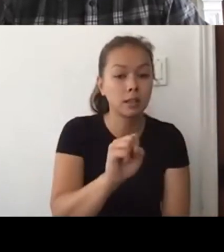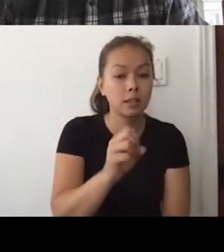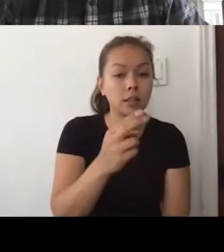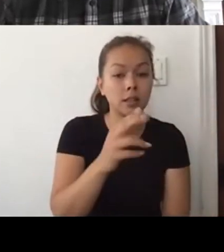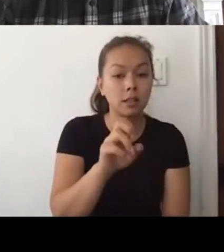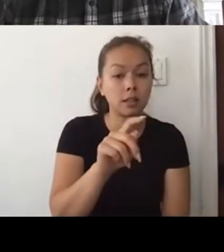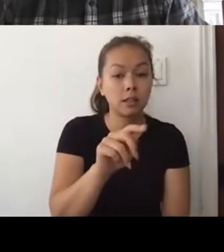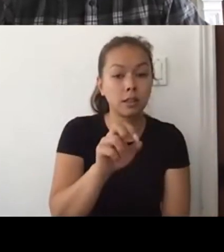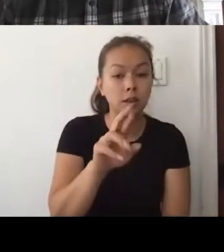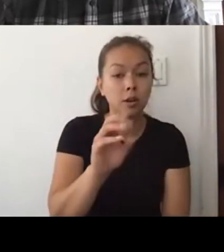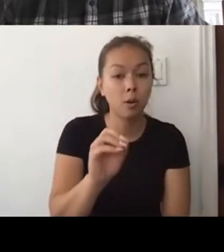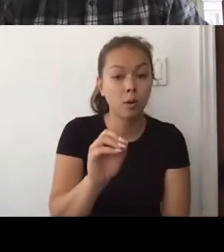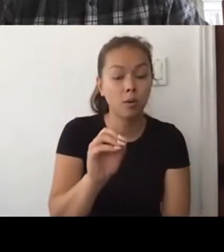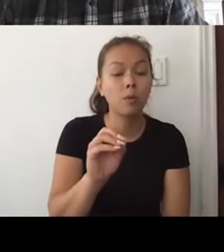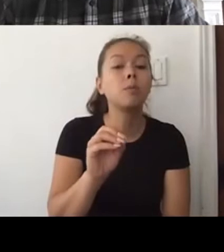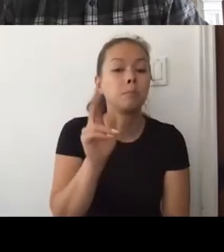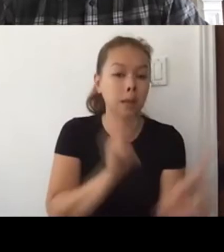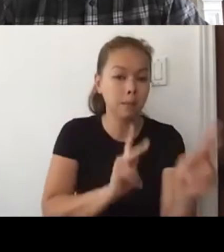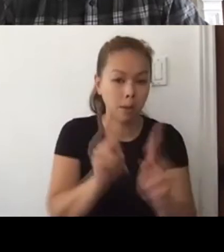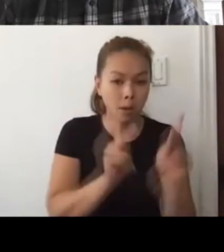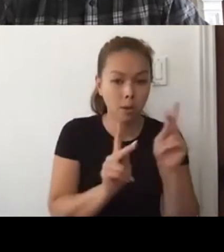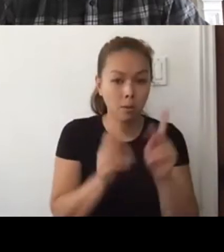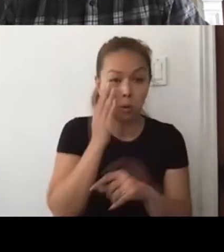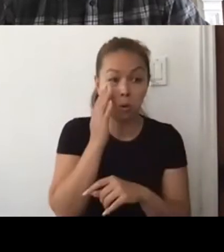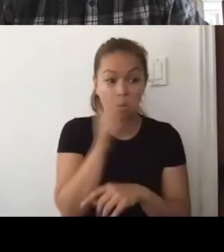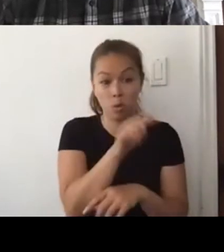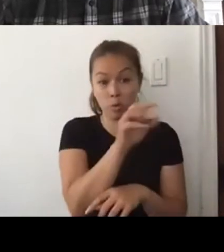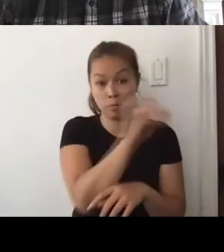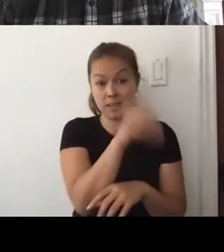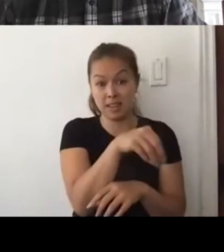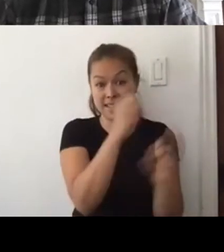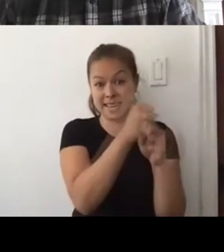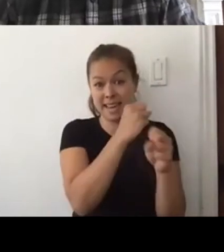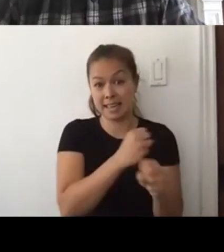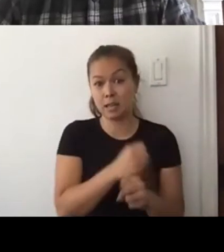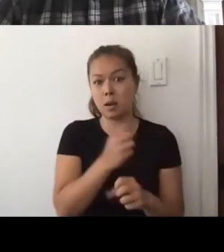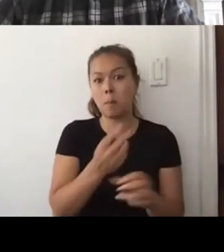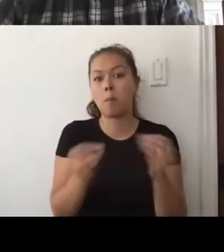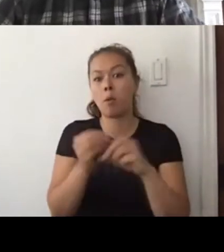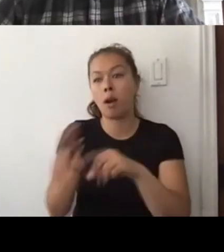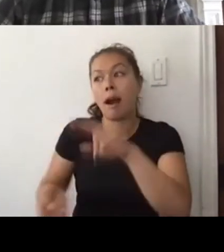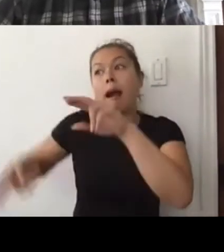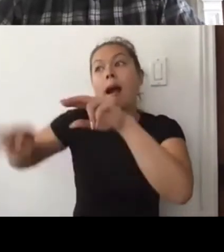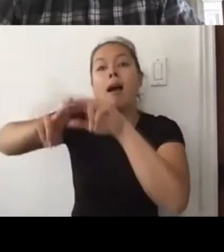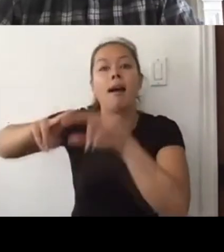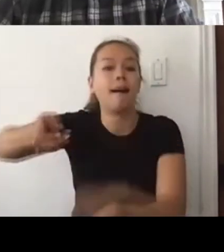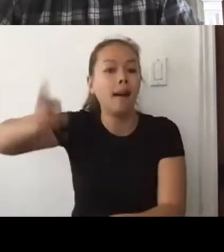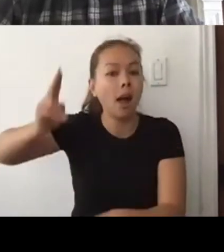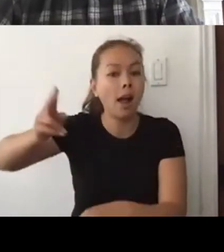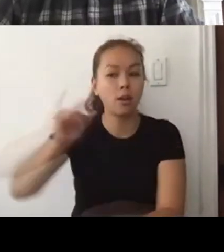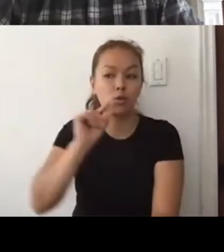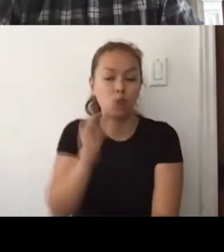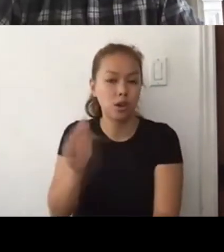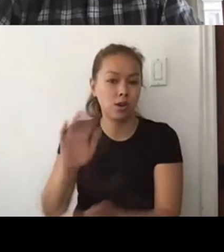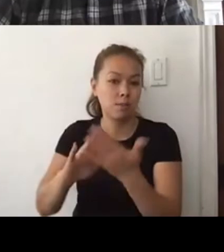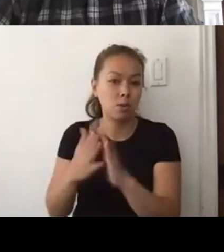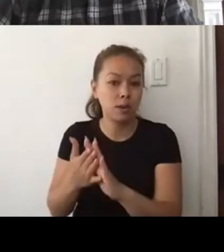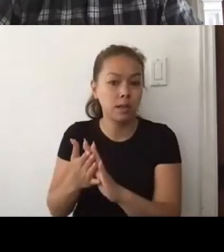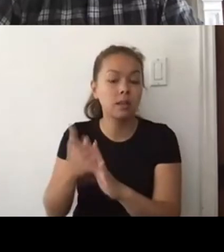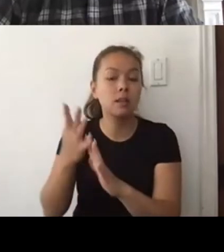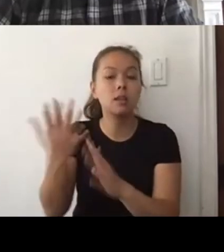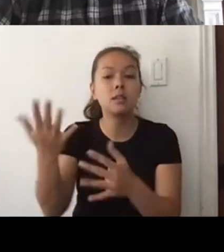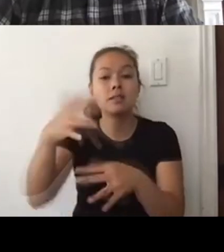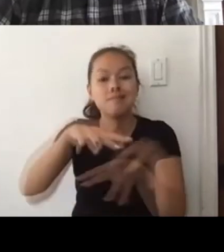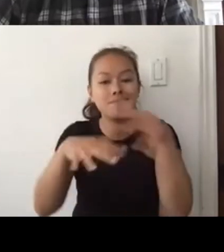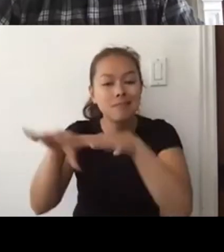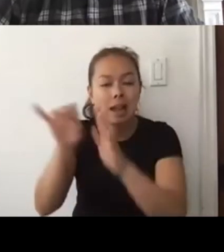for queer communities and all of those other intersections that complicate them even further. So, you know, I want to be mindful and